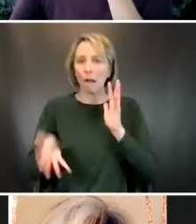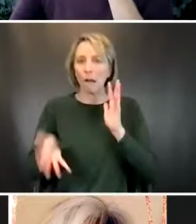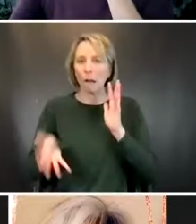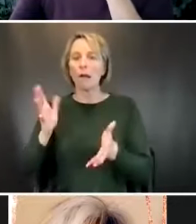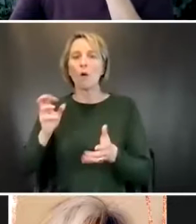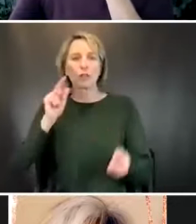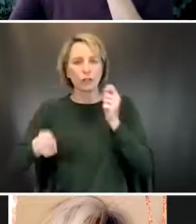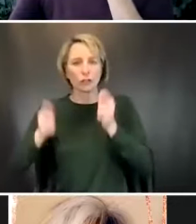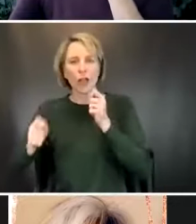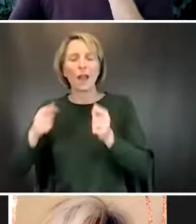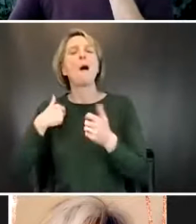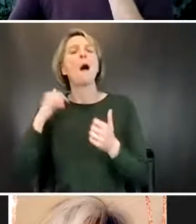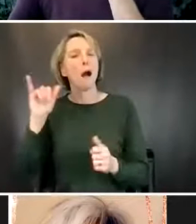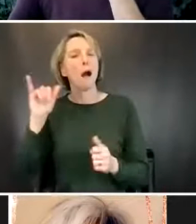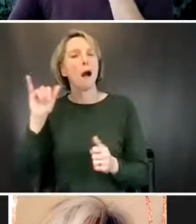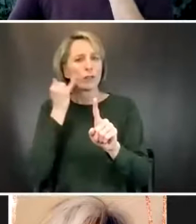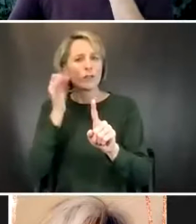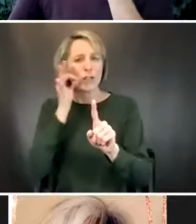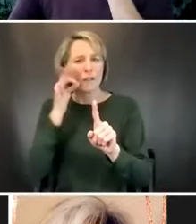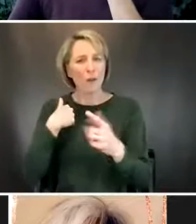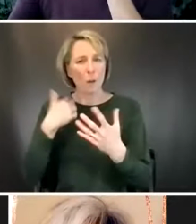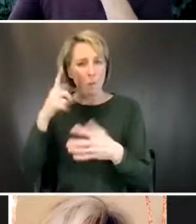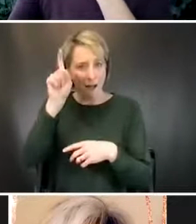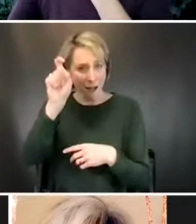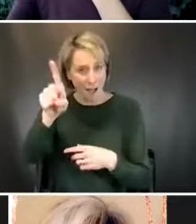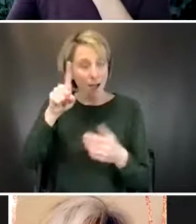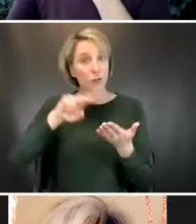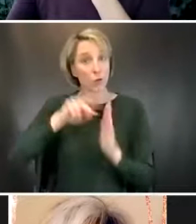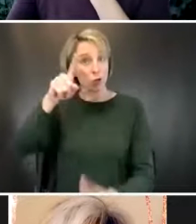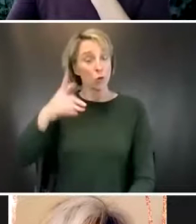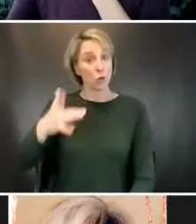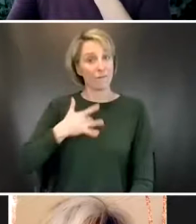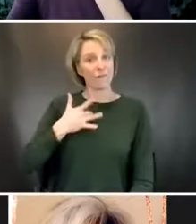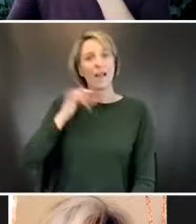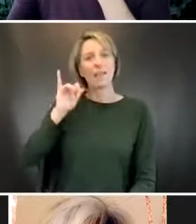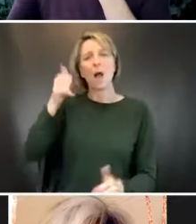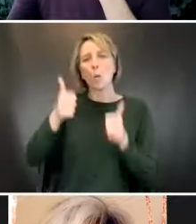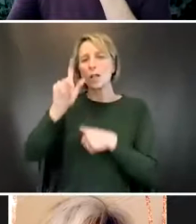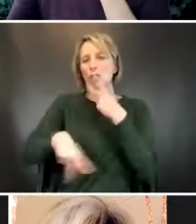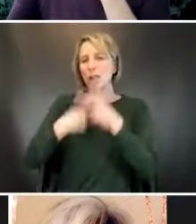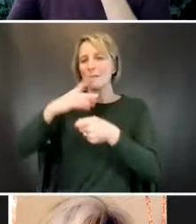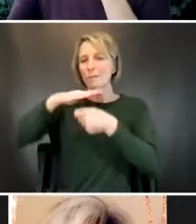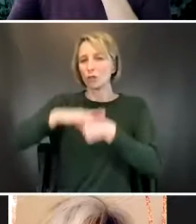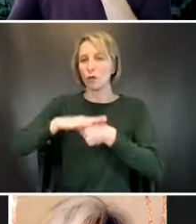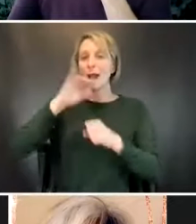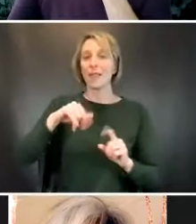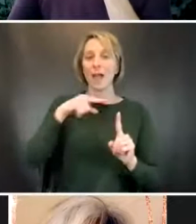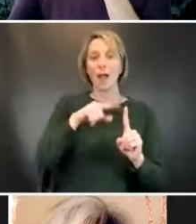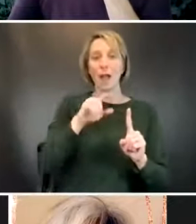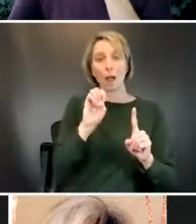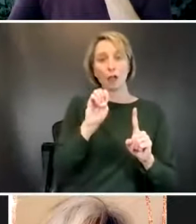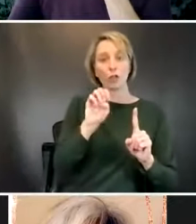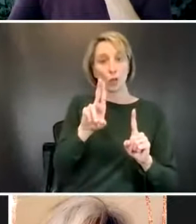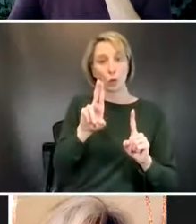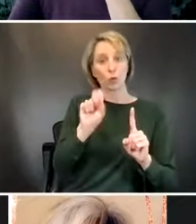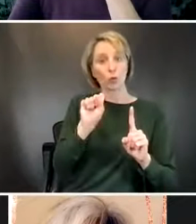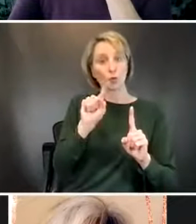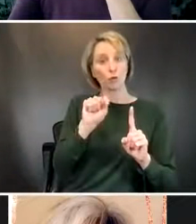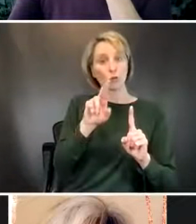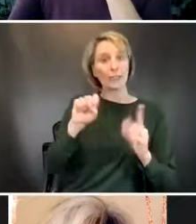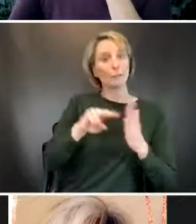So Jennifer, are you thinking that that is eustress, or that is more of like a chronic stress